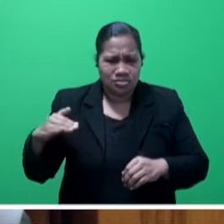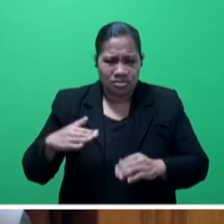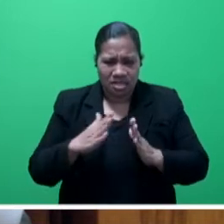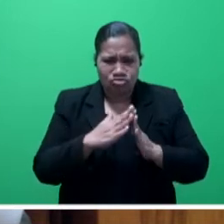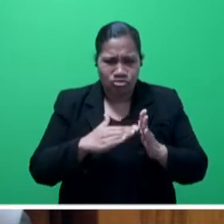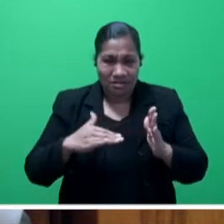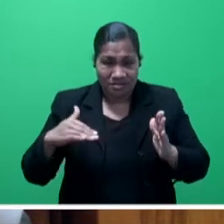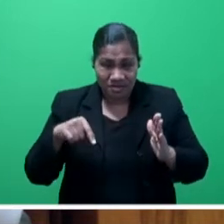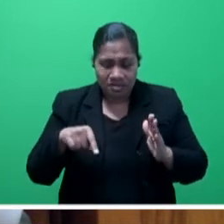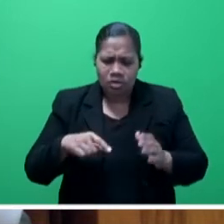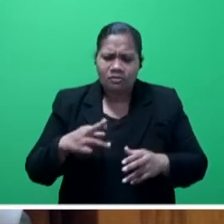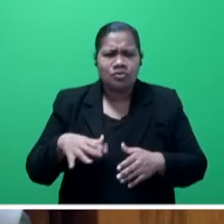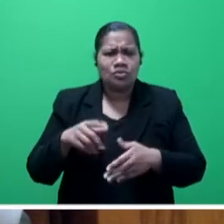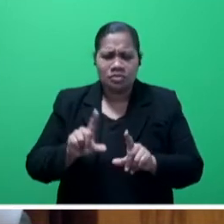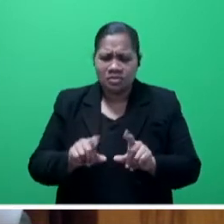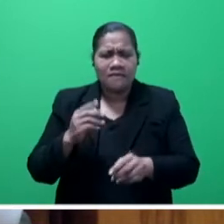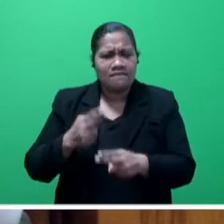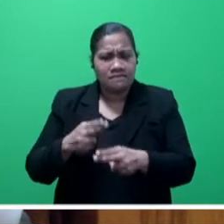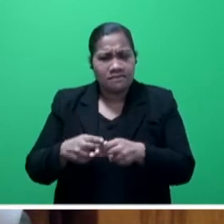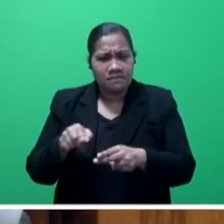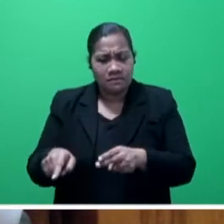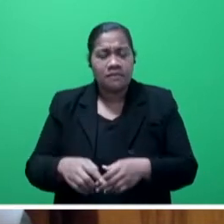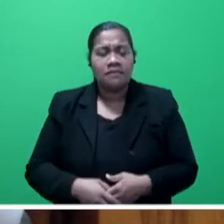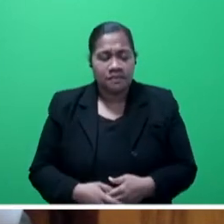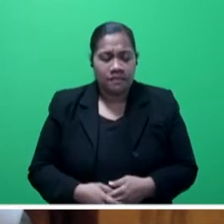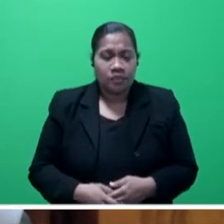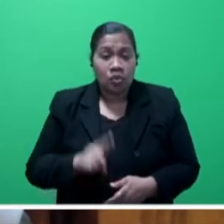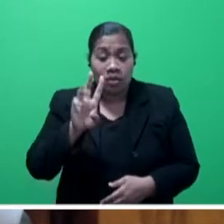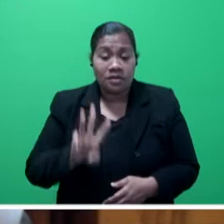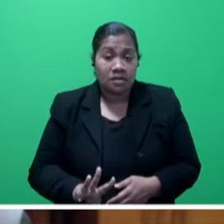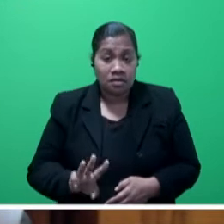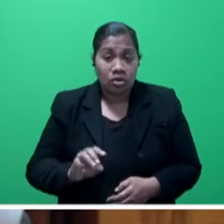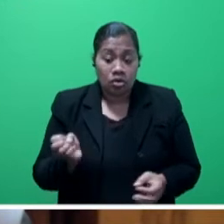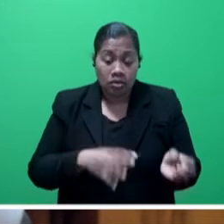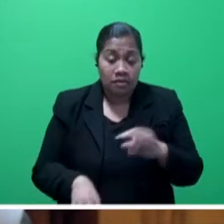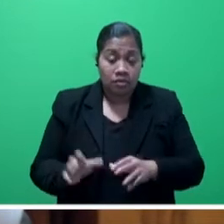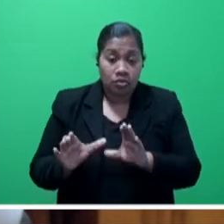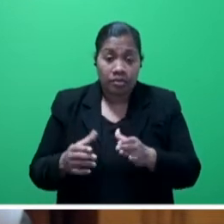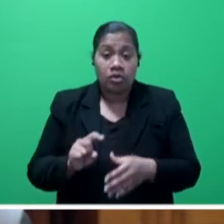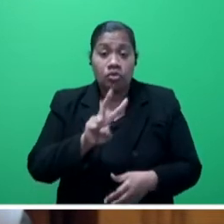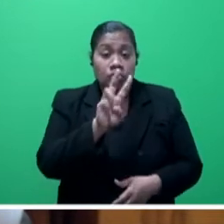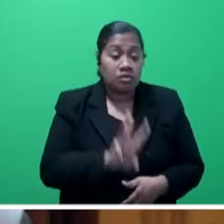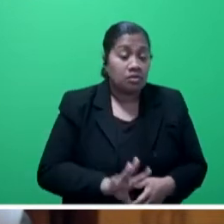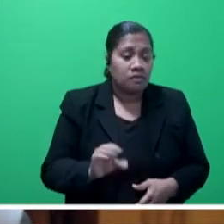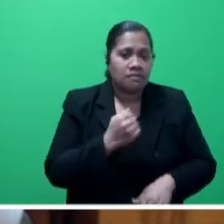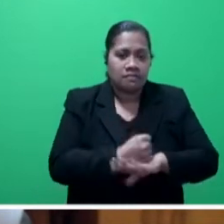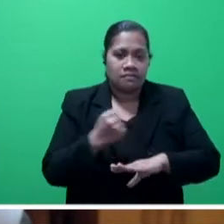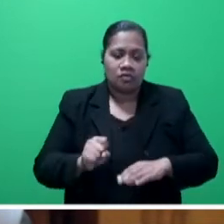Mr. Speaker, say with 1/3 contribution by these groups and 2/3 by government out of this